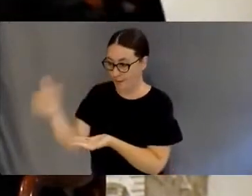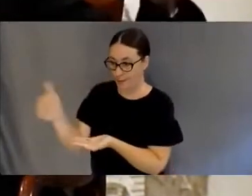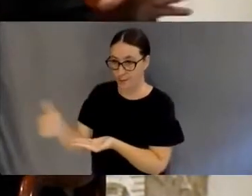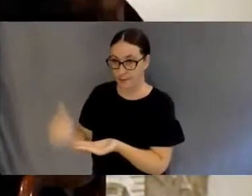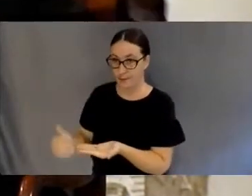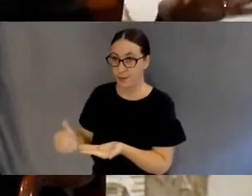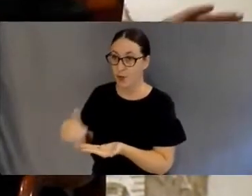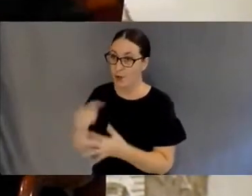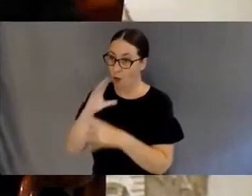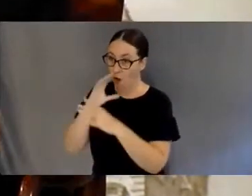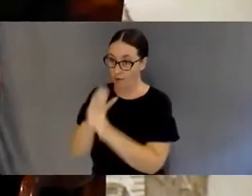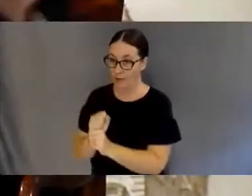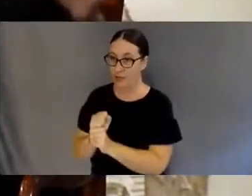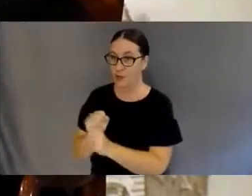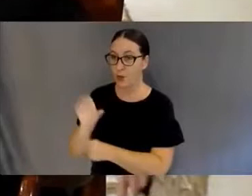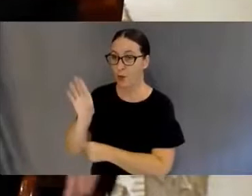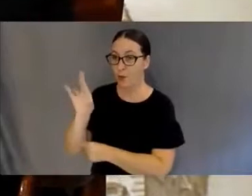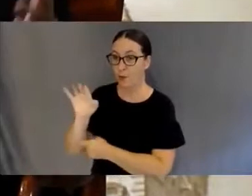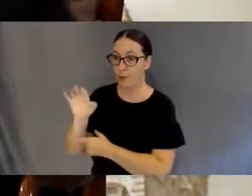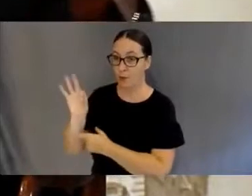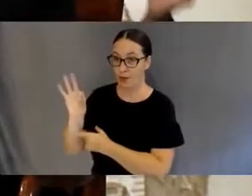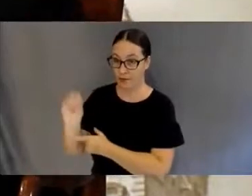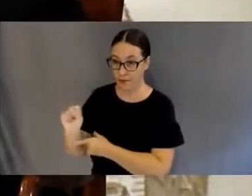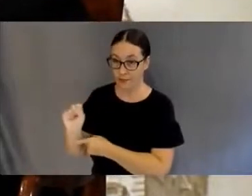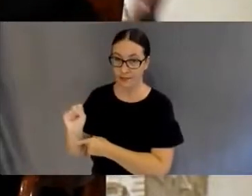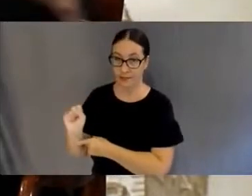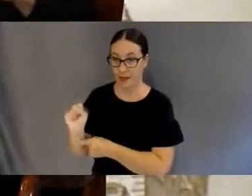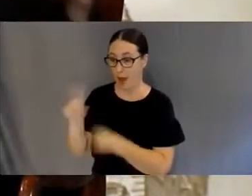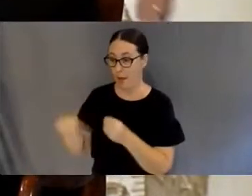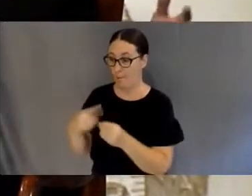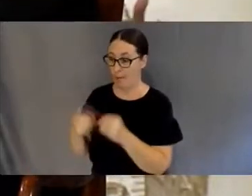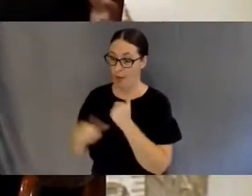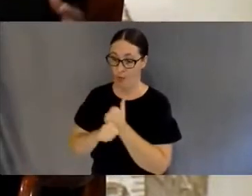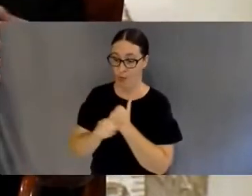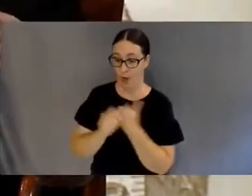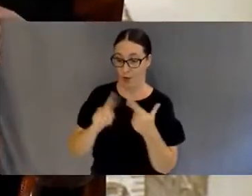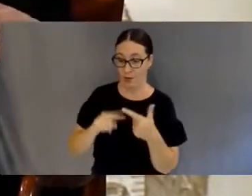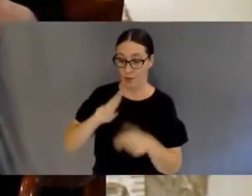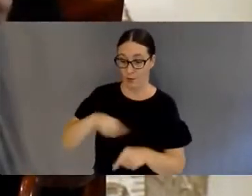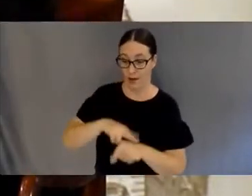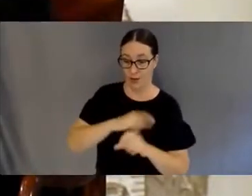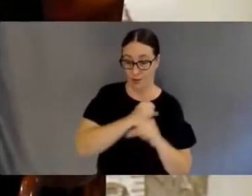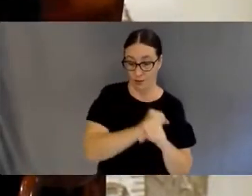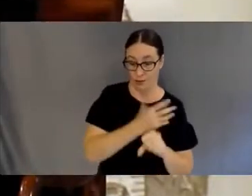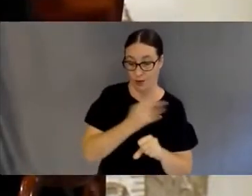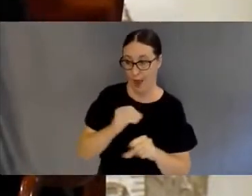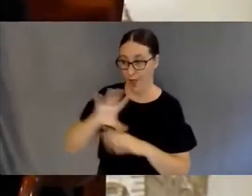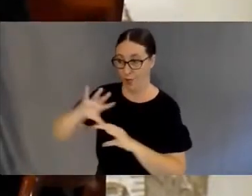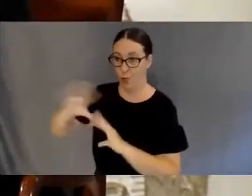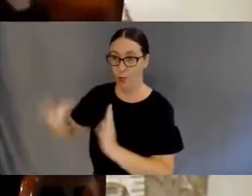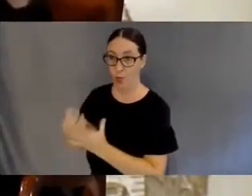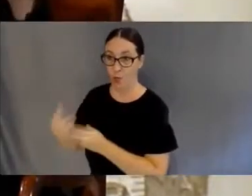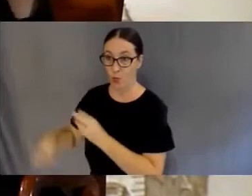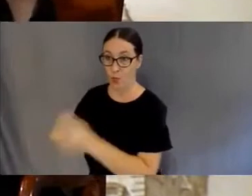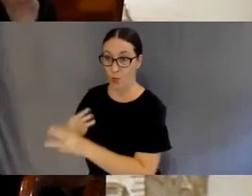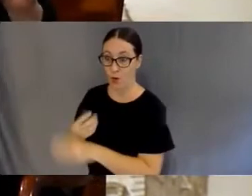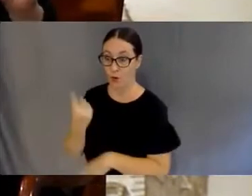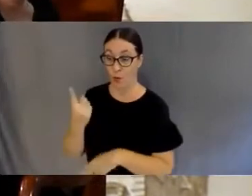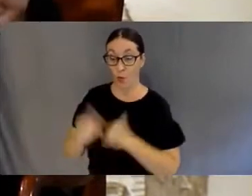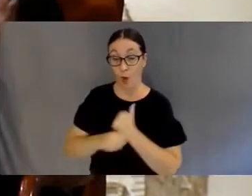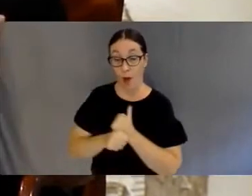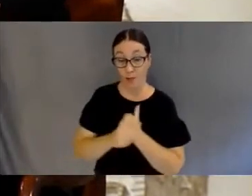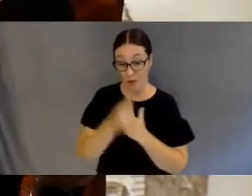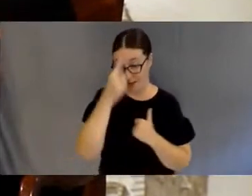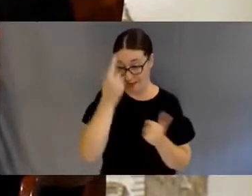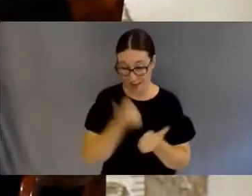confidential daily brief every morning, classified information about threats to our national security and threats around the world. One of the threats that I think everyone